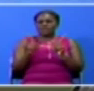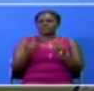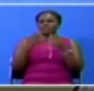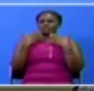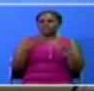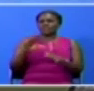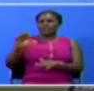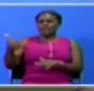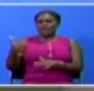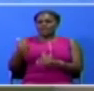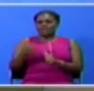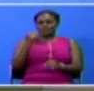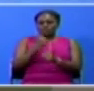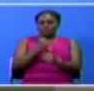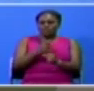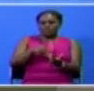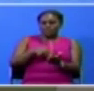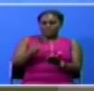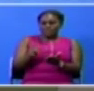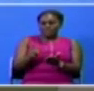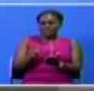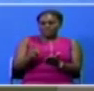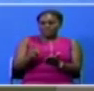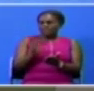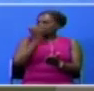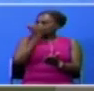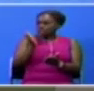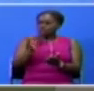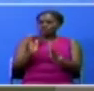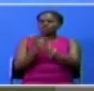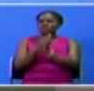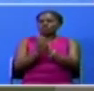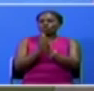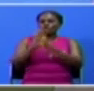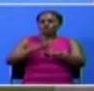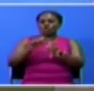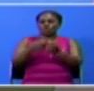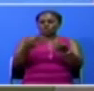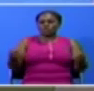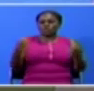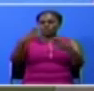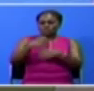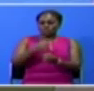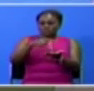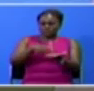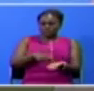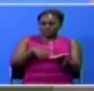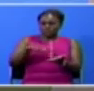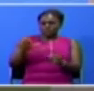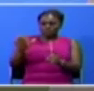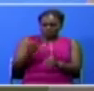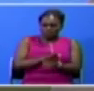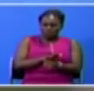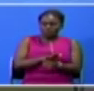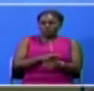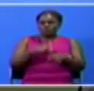other operators were required to pay for it. Dismissing the article in the local daily, the company insisted that it had followed due